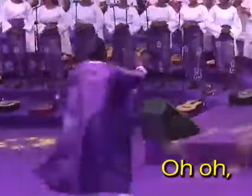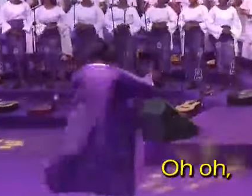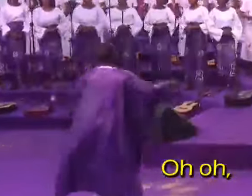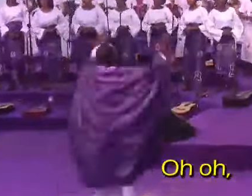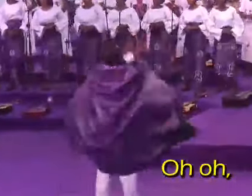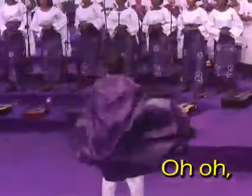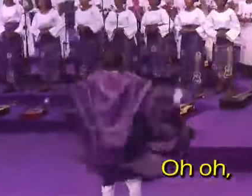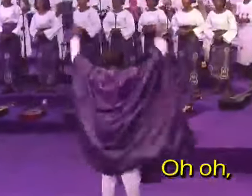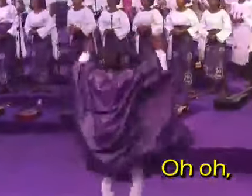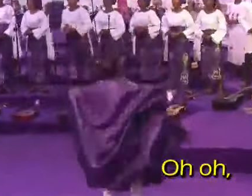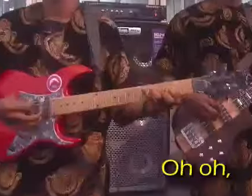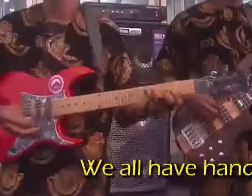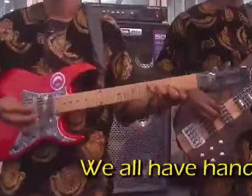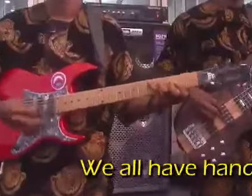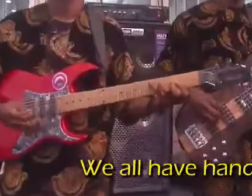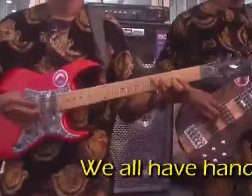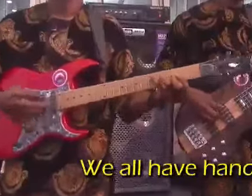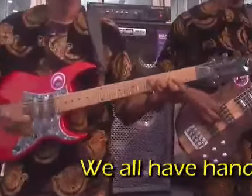oh